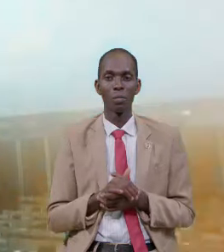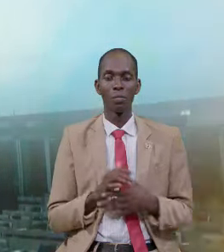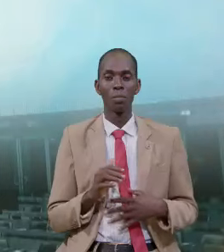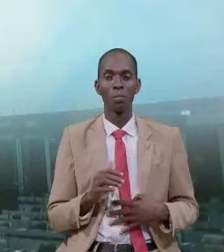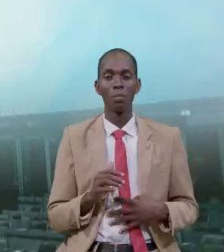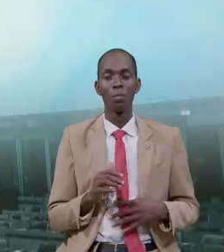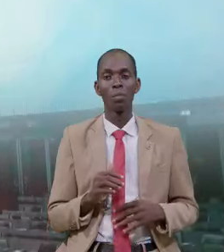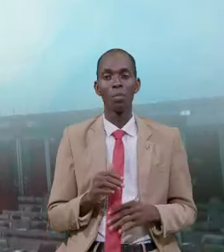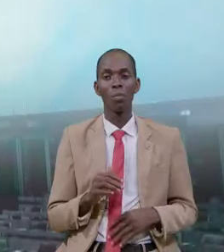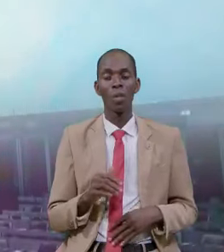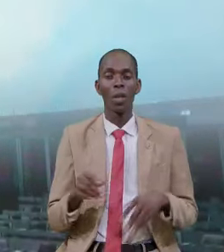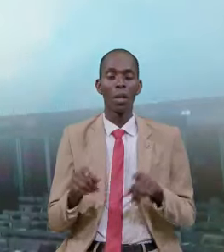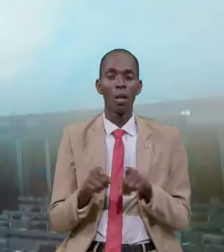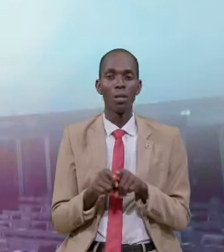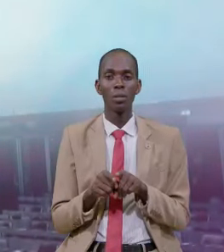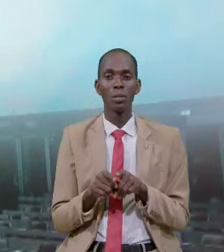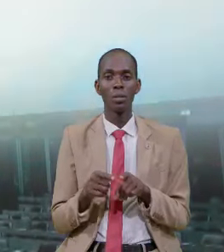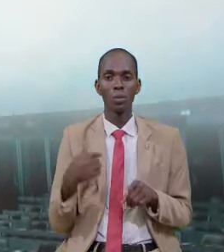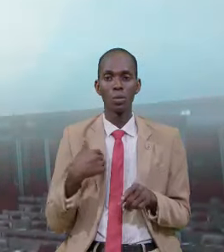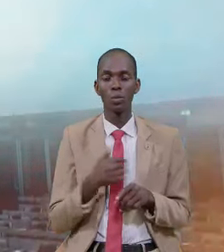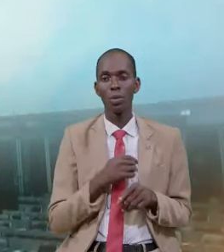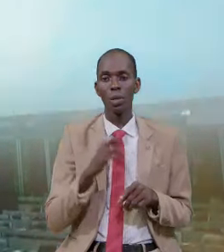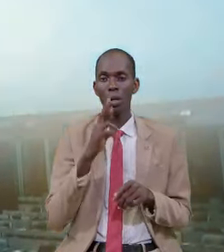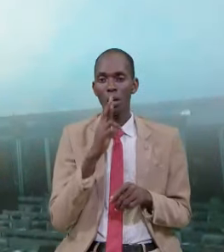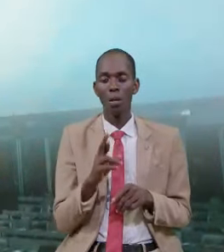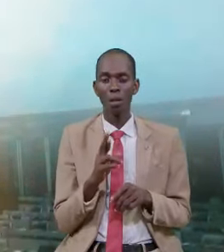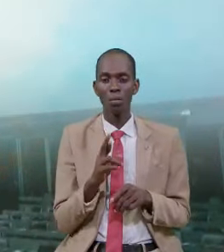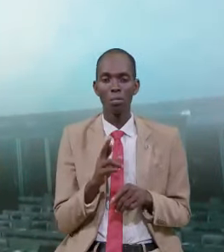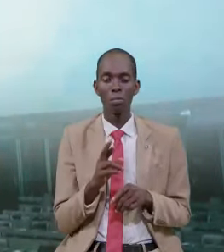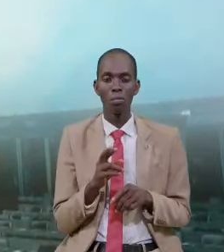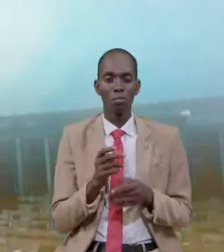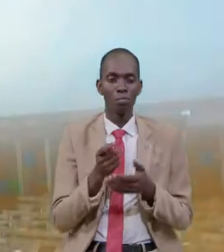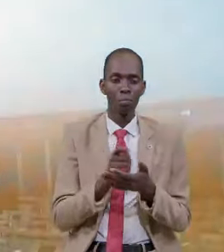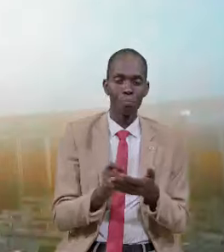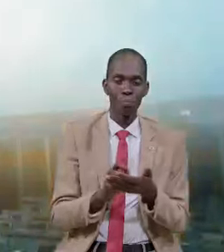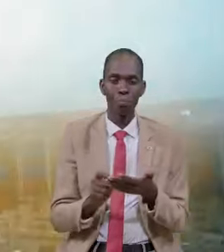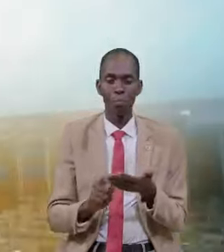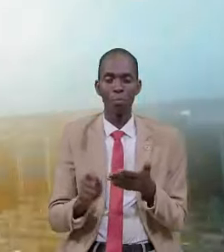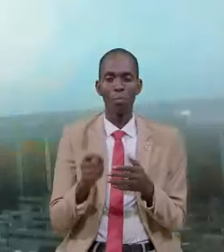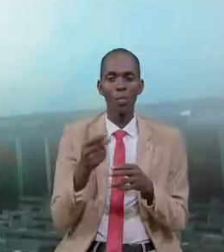While we are getting the particulars of those who have given their lives to Christ,